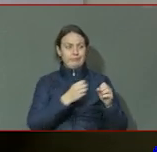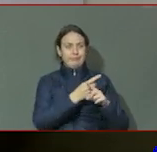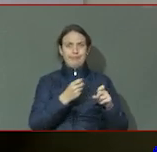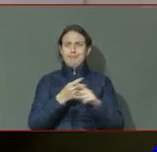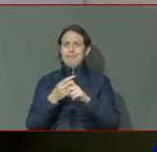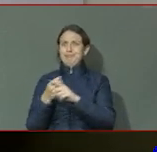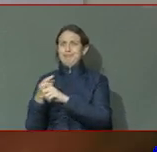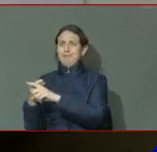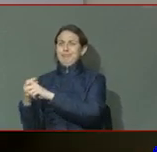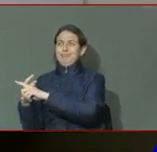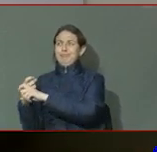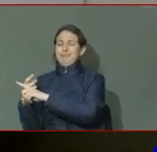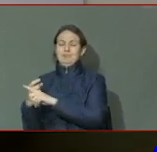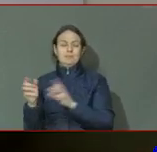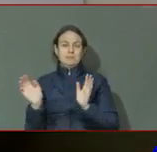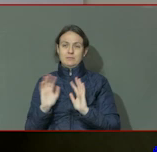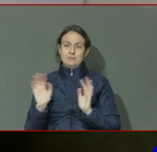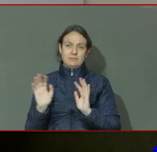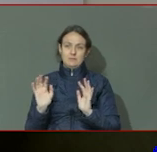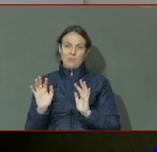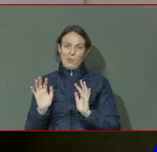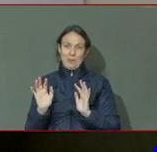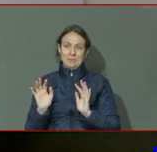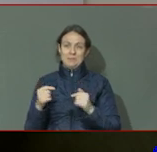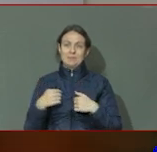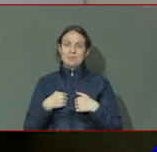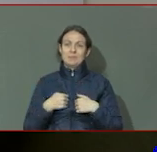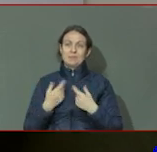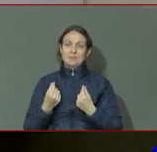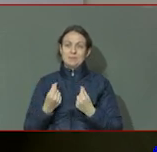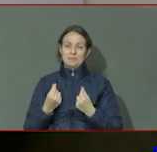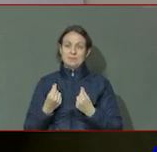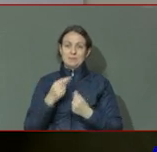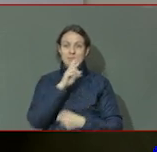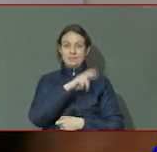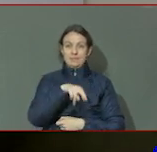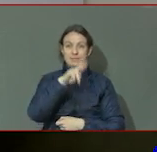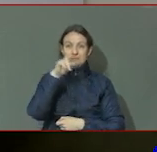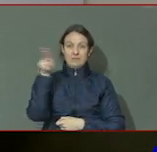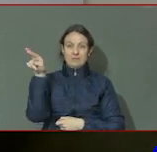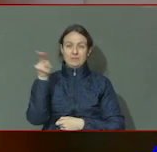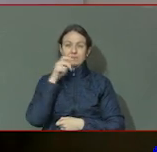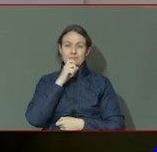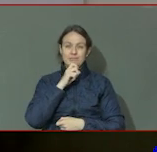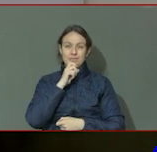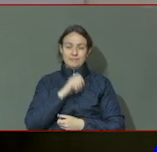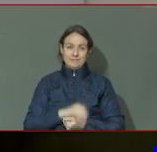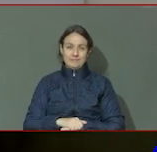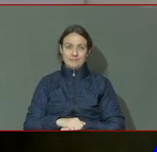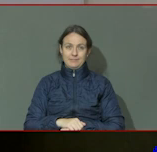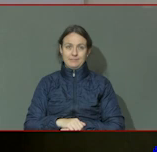and get those equations. I'm going to take the square root now. So what I'm going to